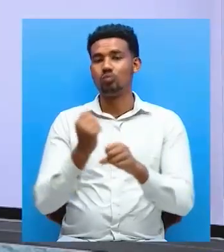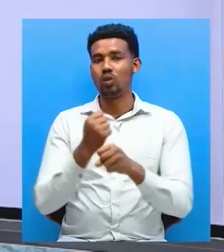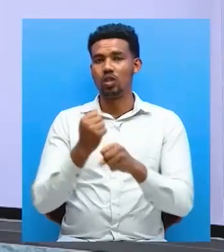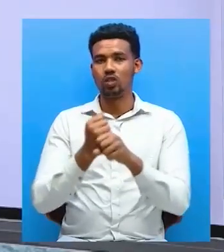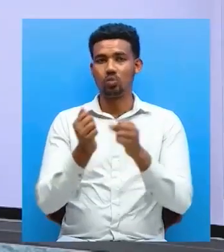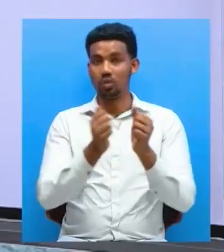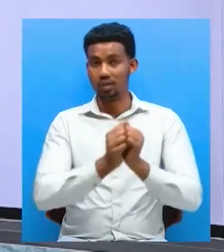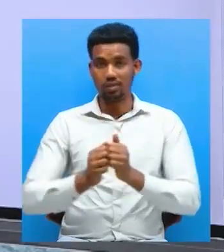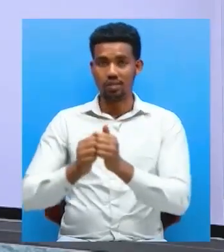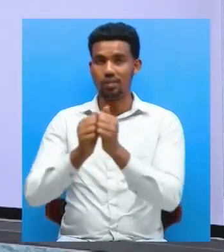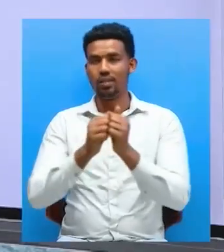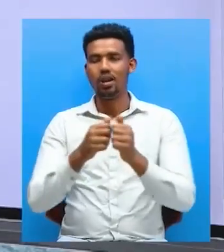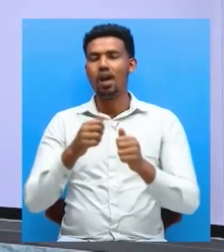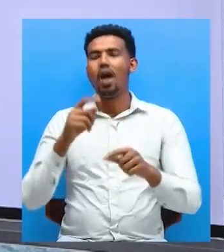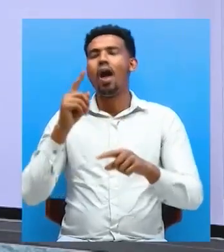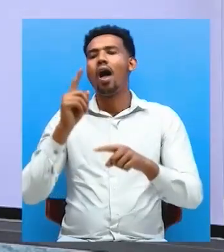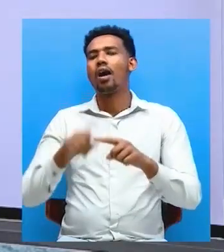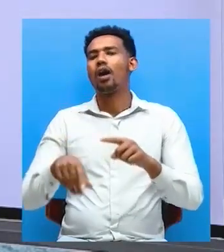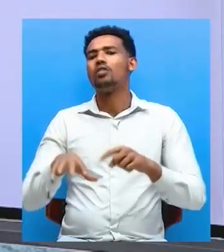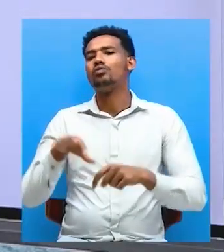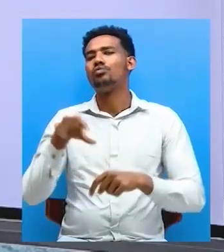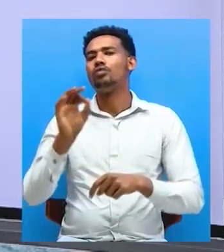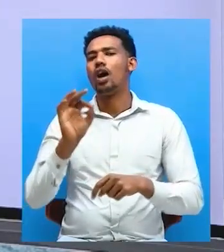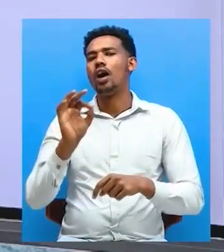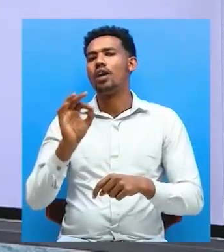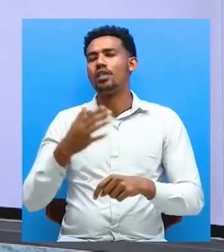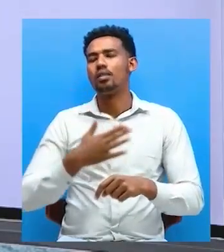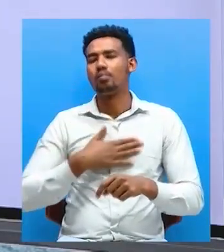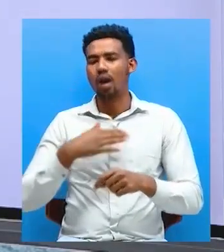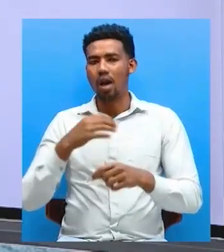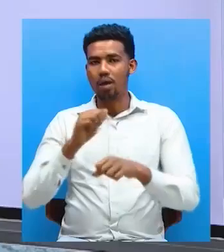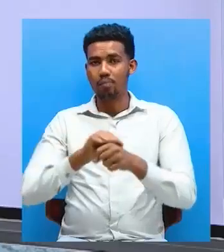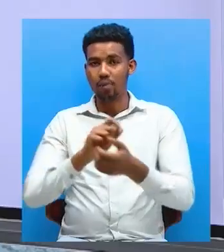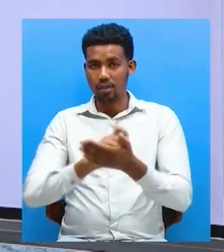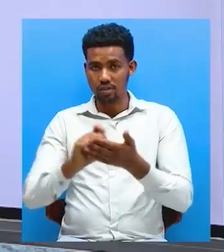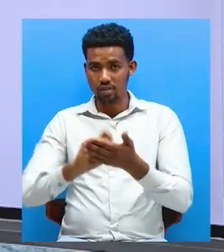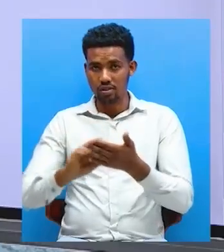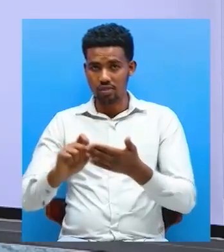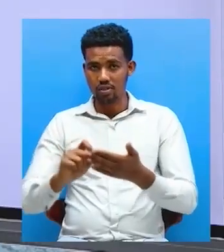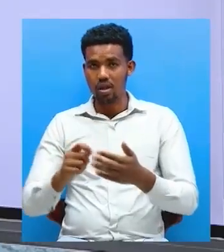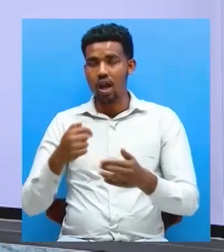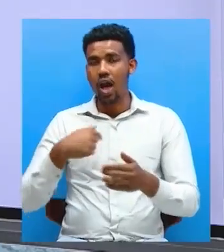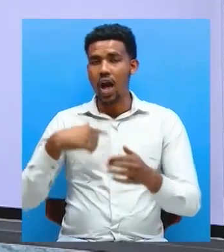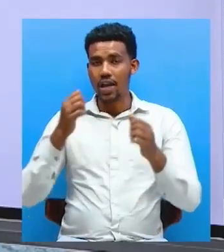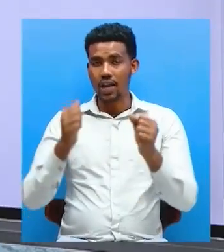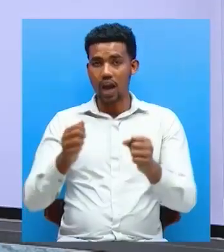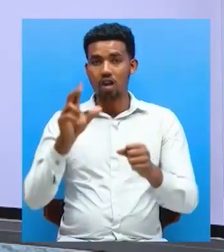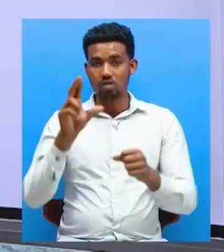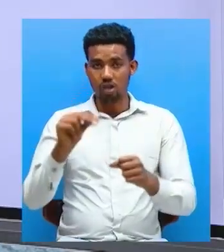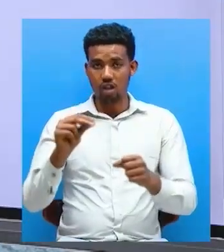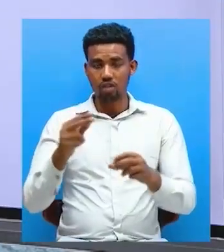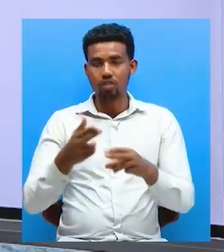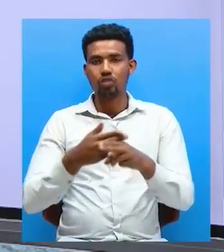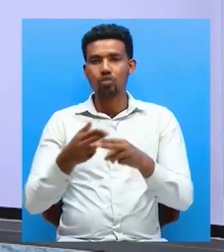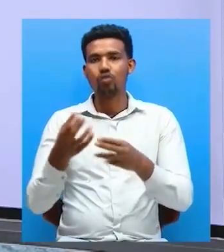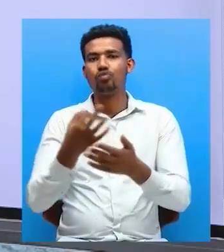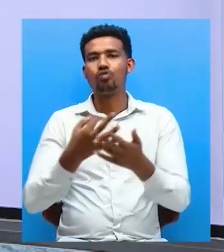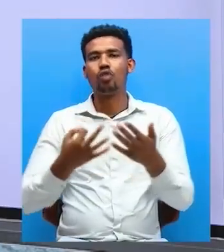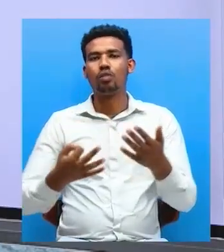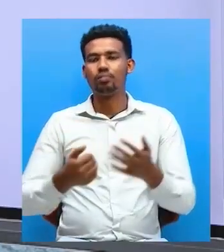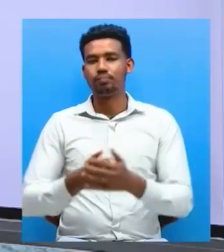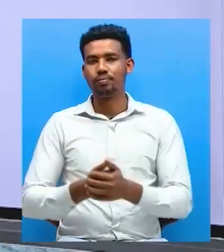question is, I cannot find my pencil. I cannot find my pencil. Here is the shortened form and